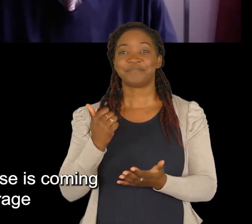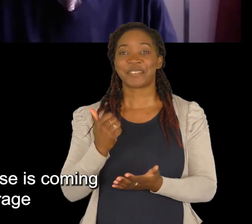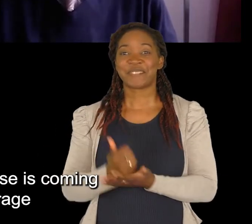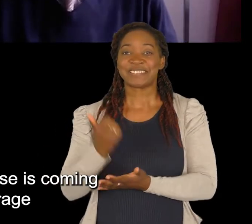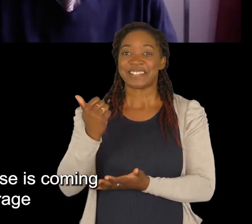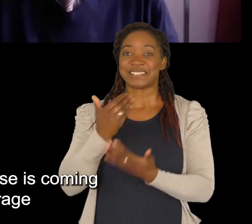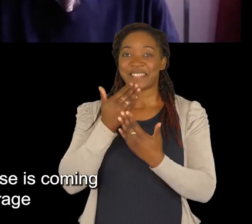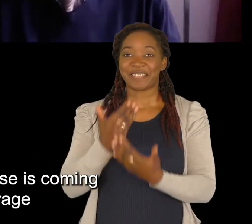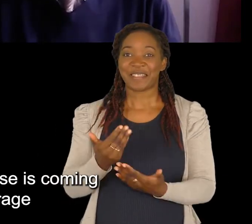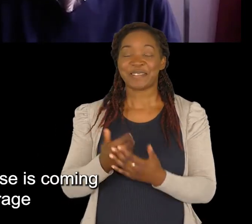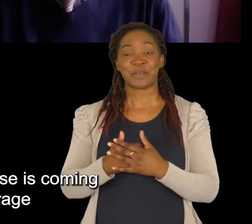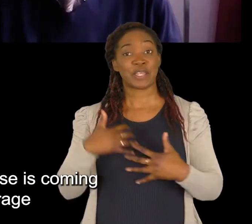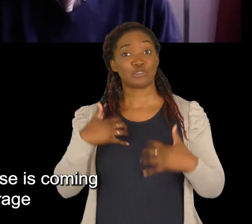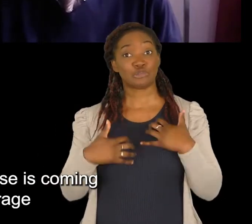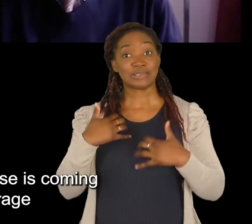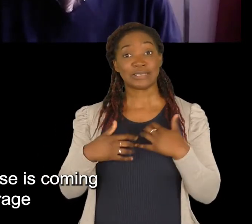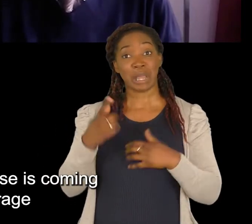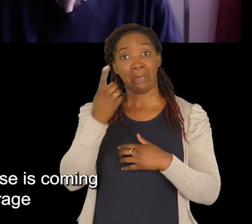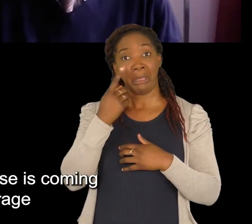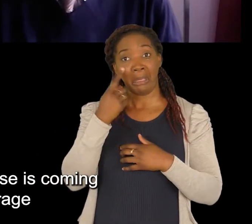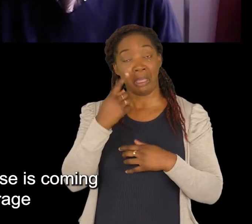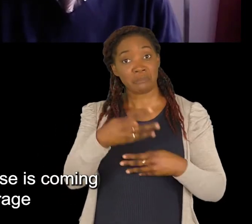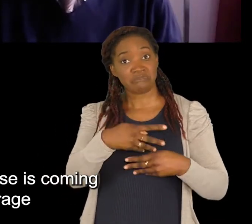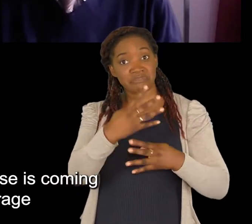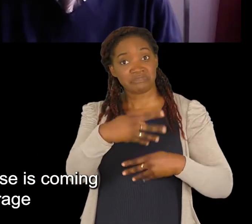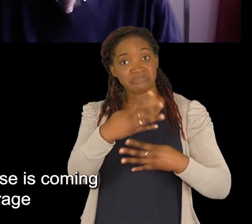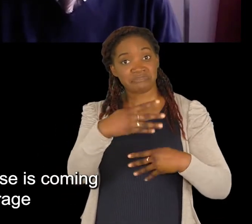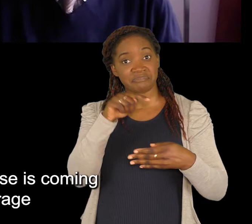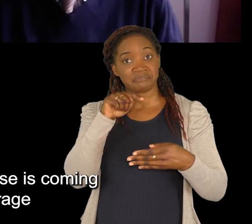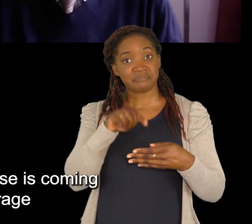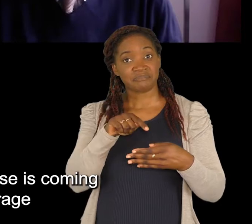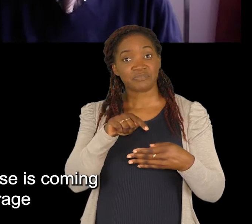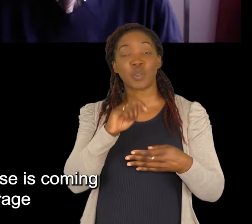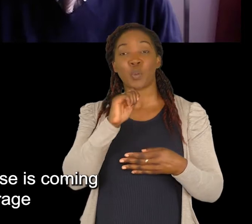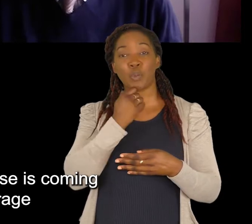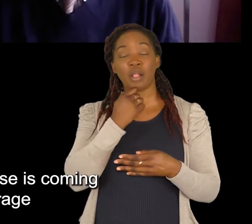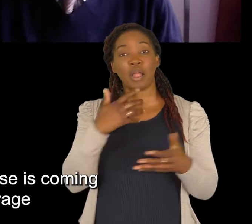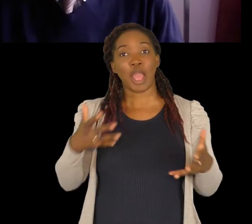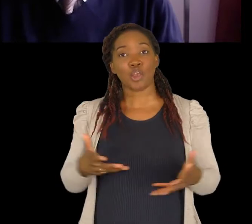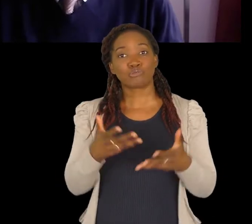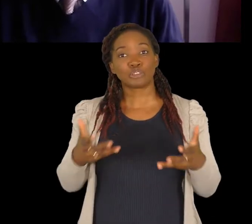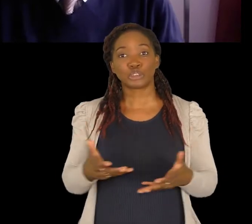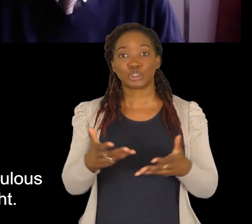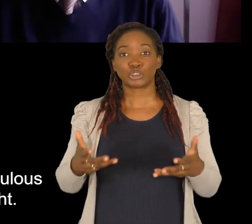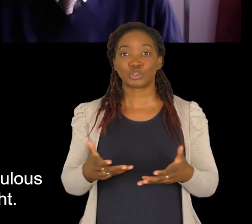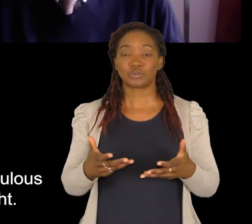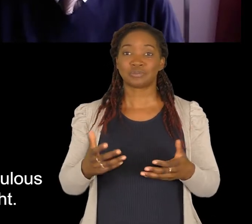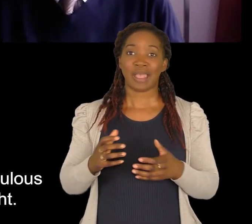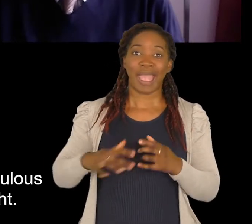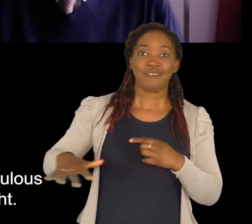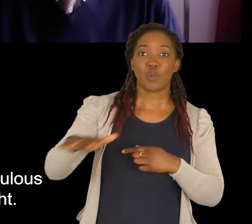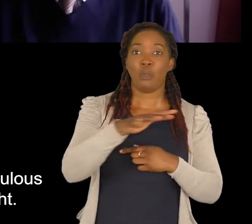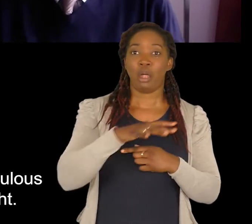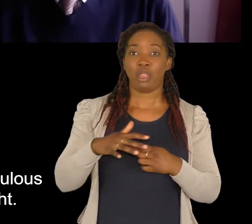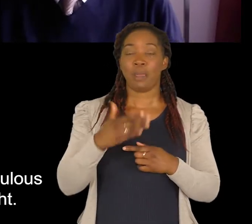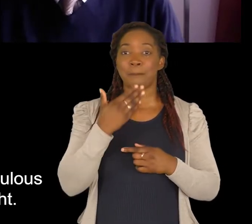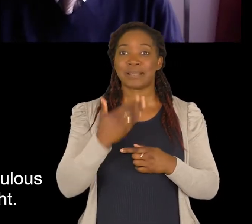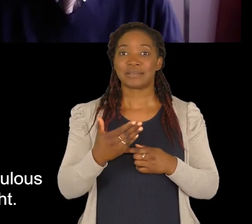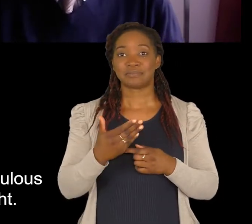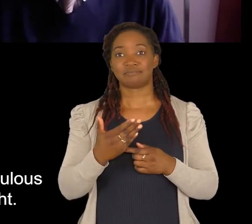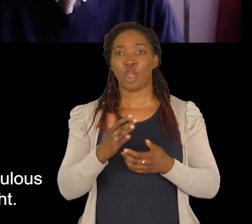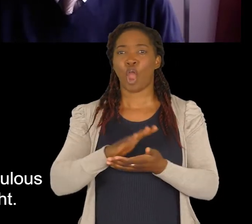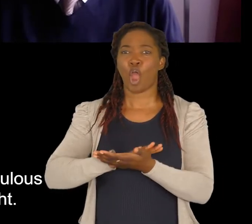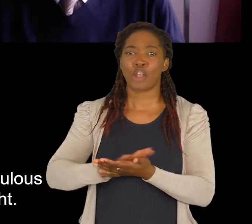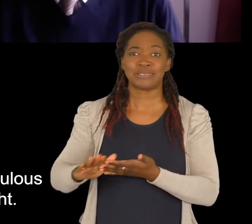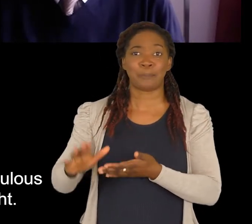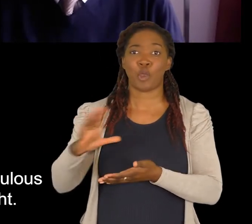you. I'm interested in seeing what else is coming through in the chat box, so I'm going to encourage everyone. Hardeep